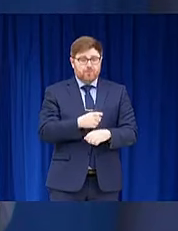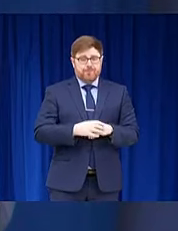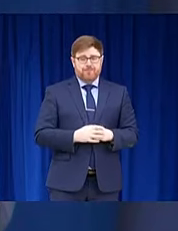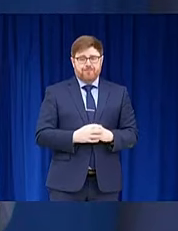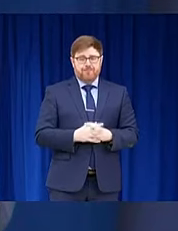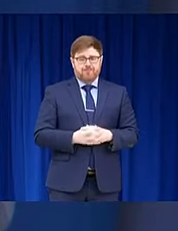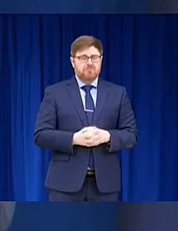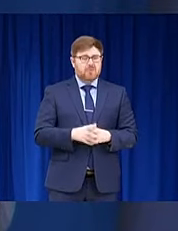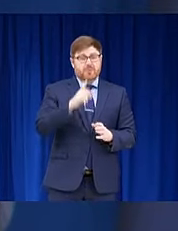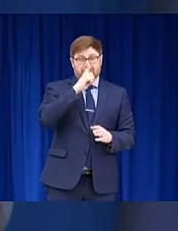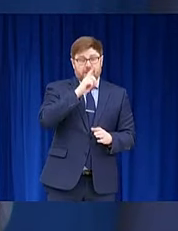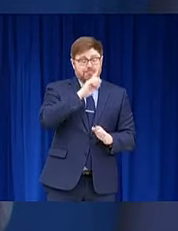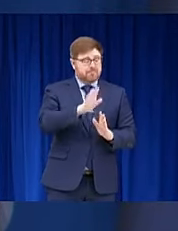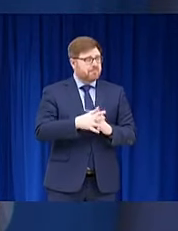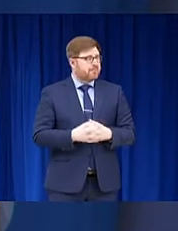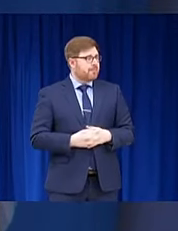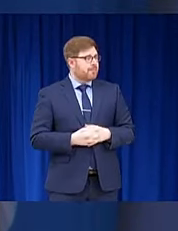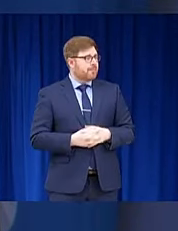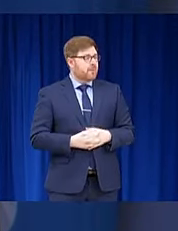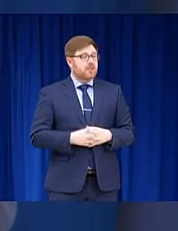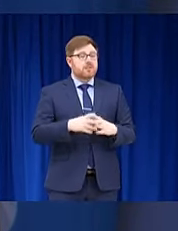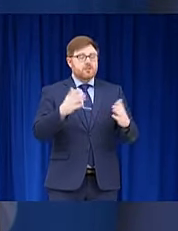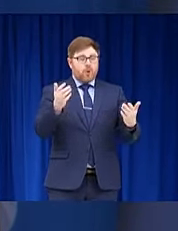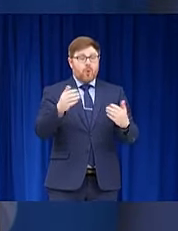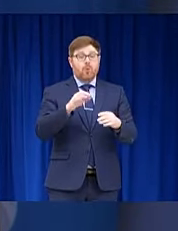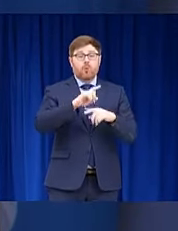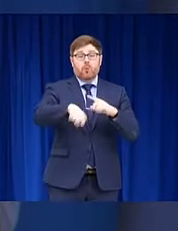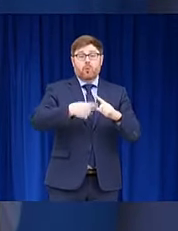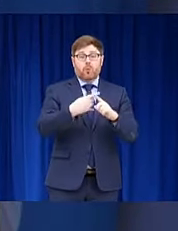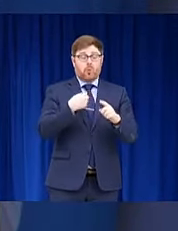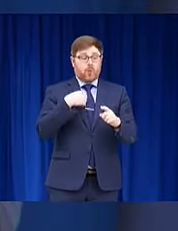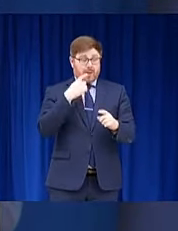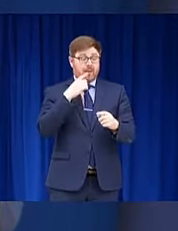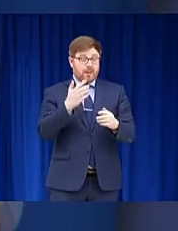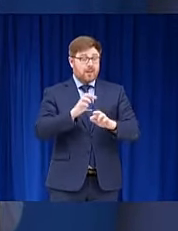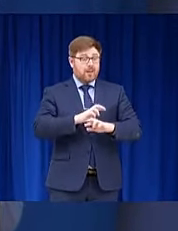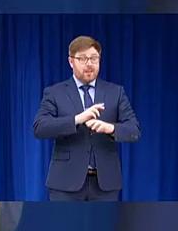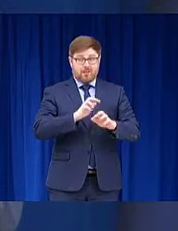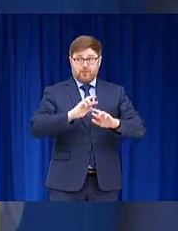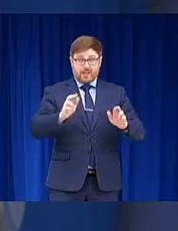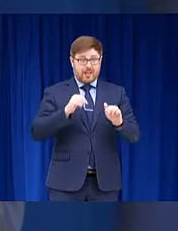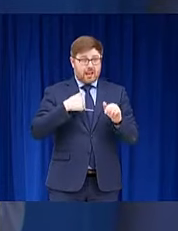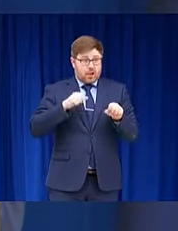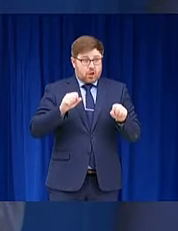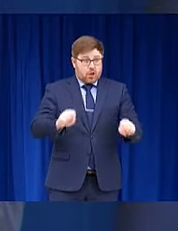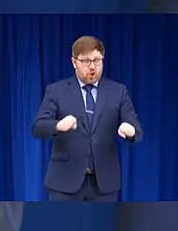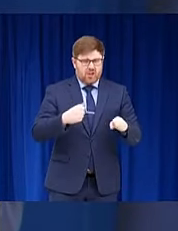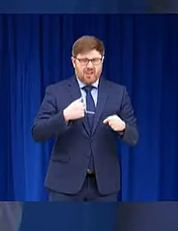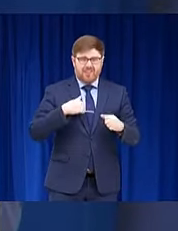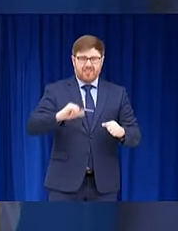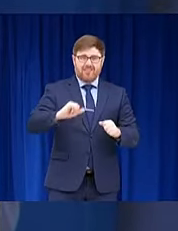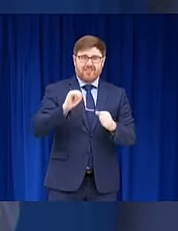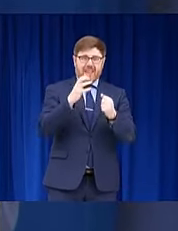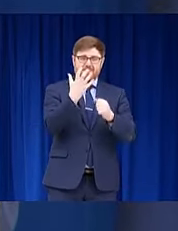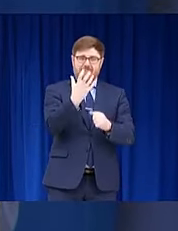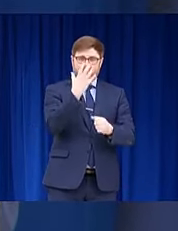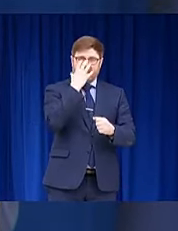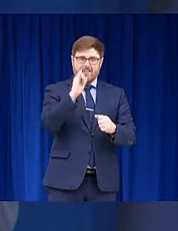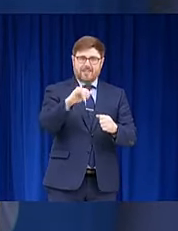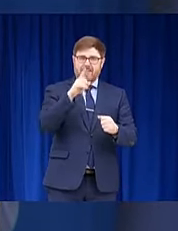to, I ripped off that mask, and I do mean rip. You don't know my family, but the